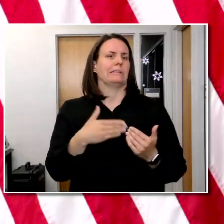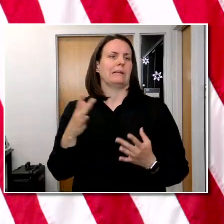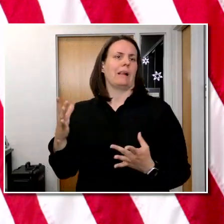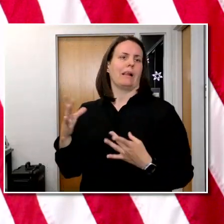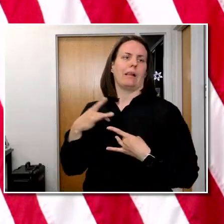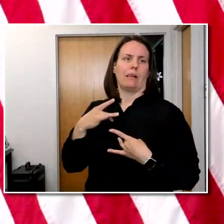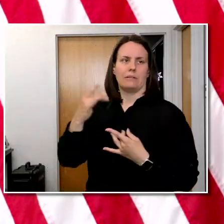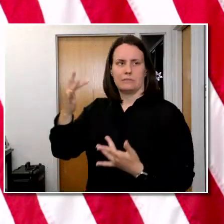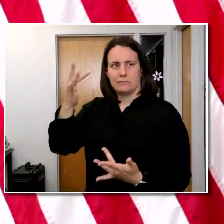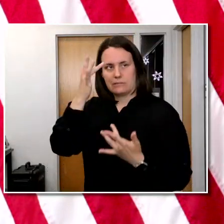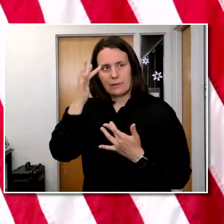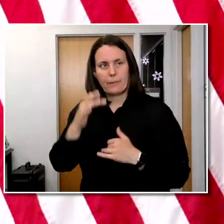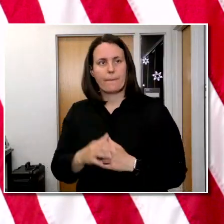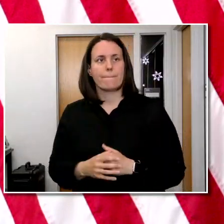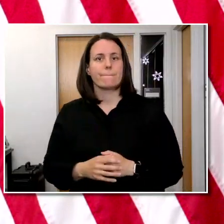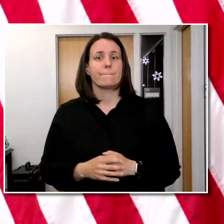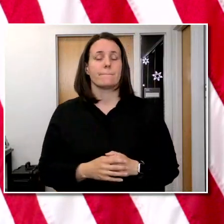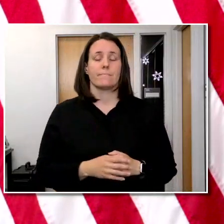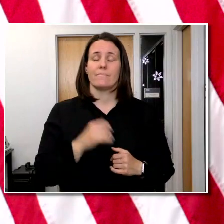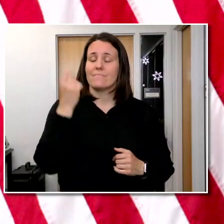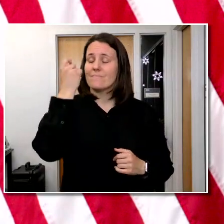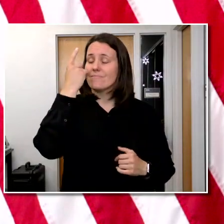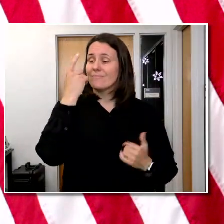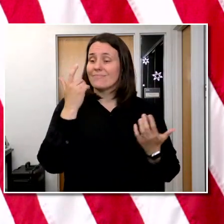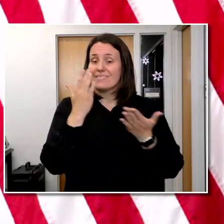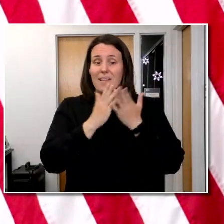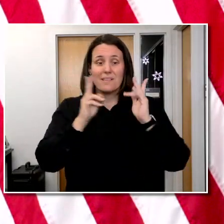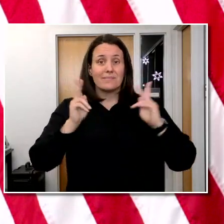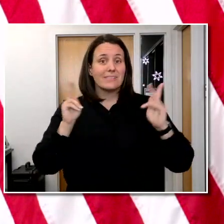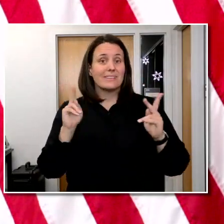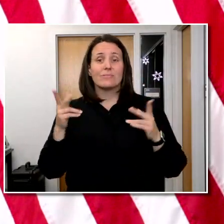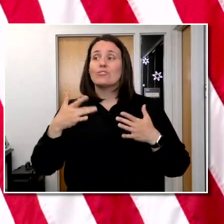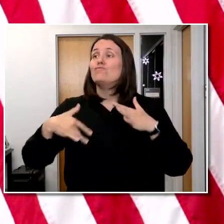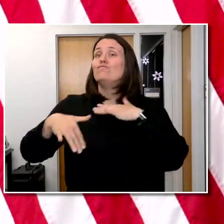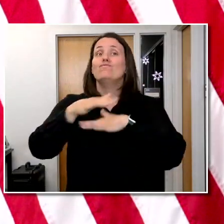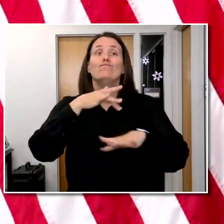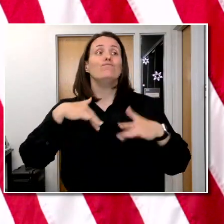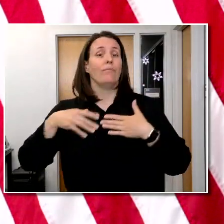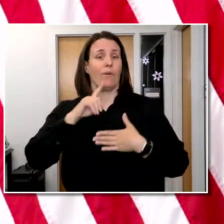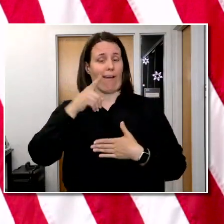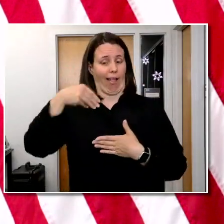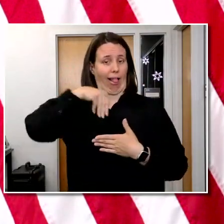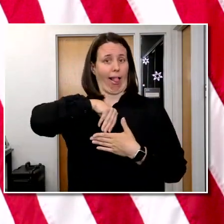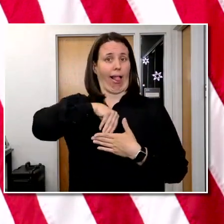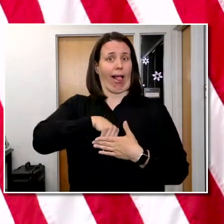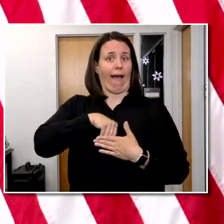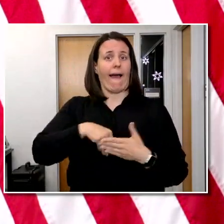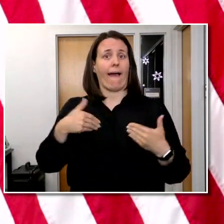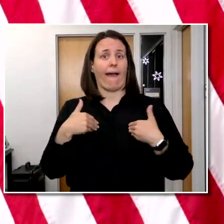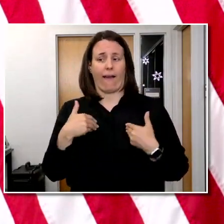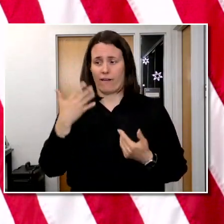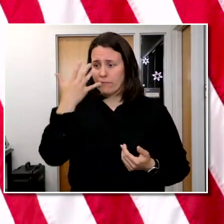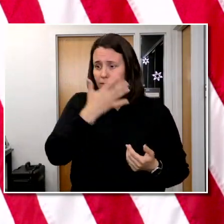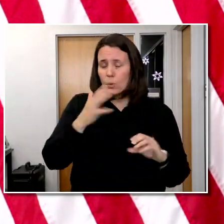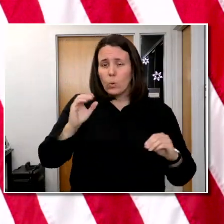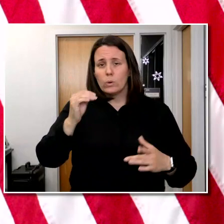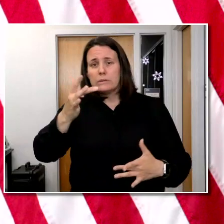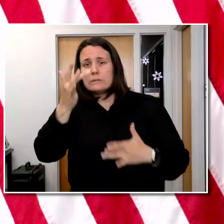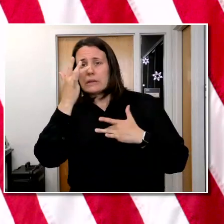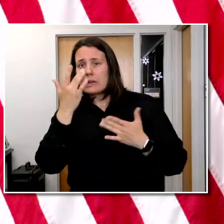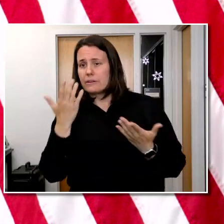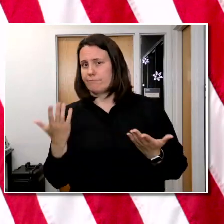that can put people in those vulnerable situations at risk. So it seems most prudent that